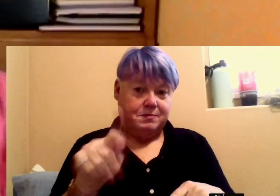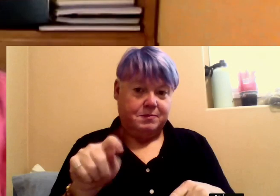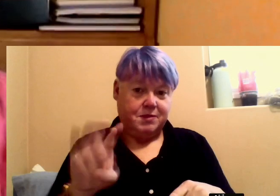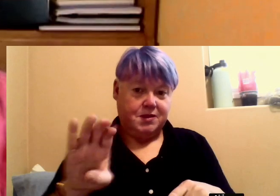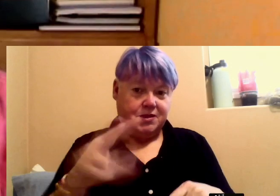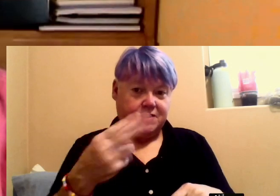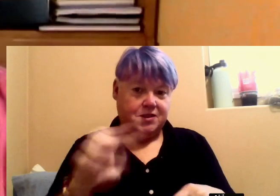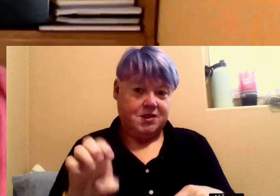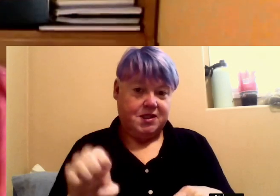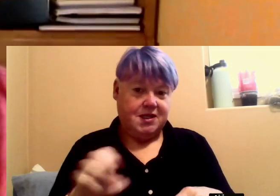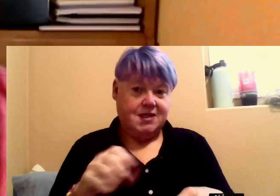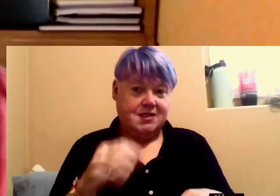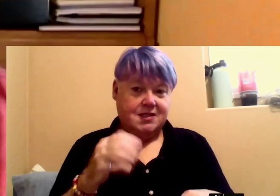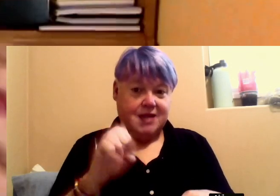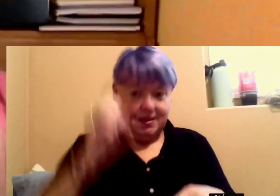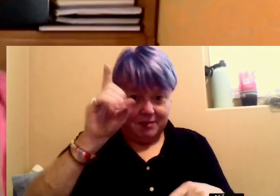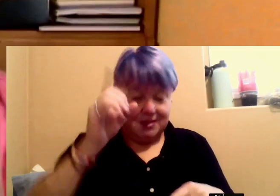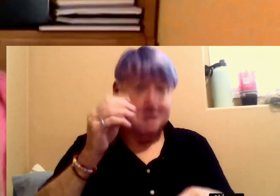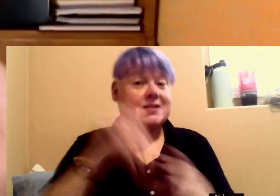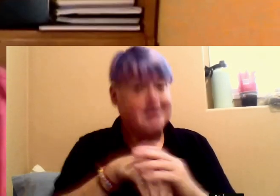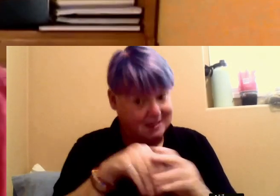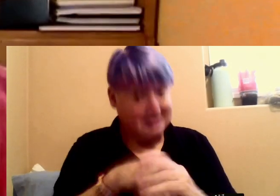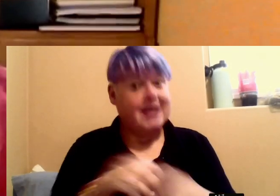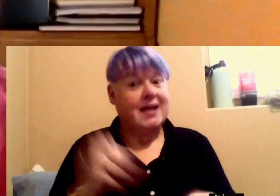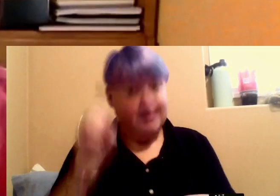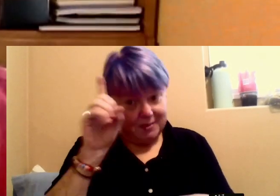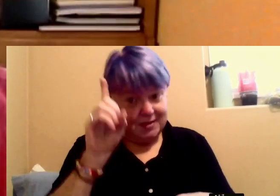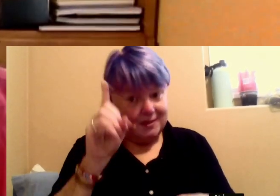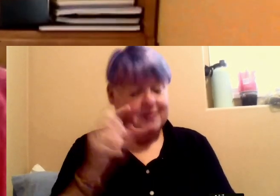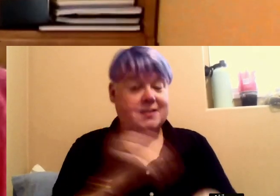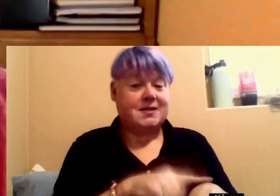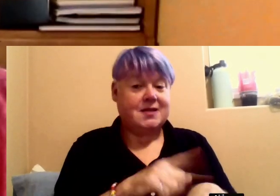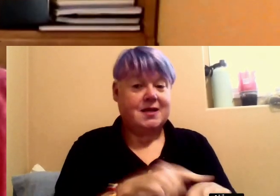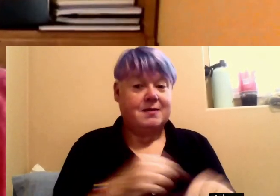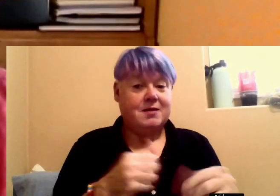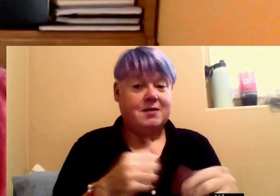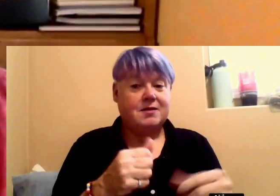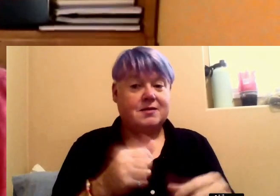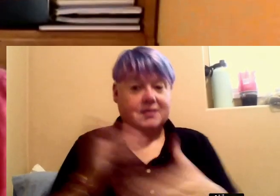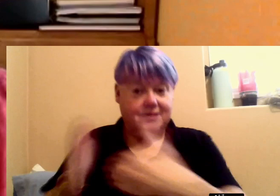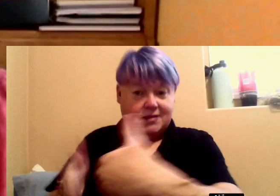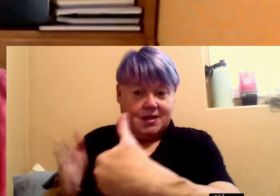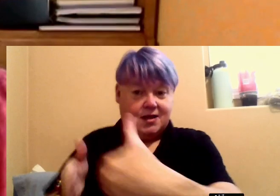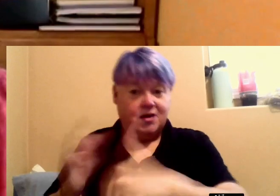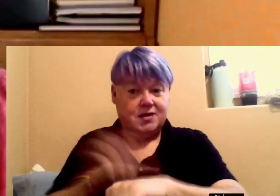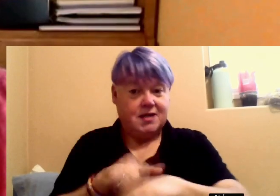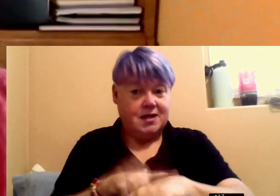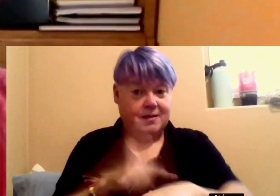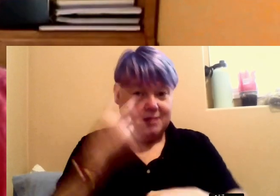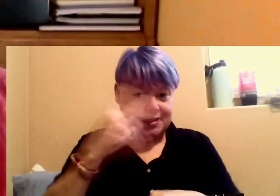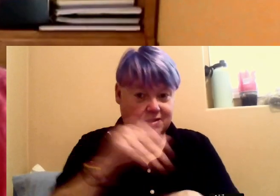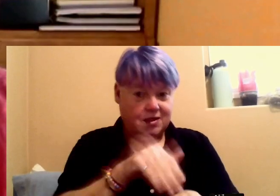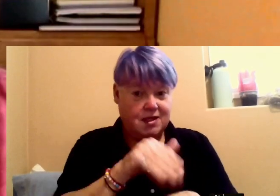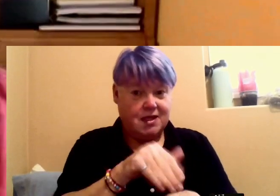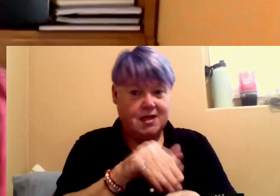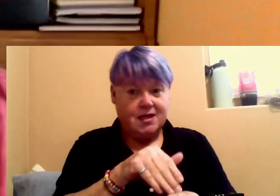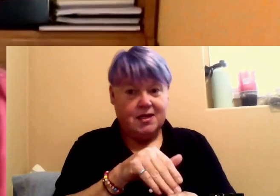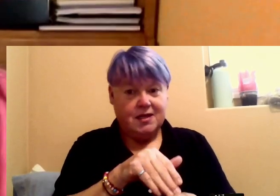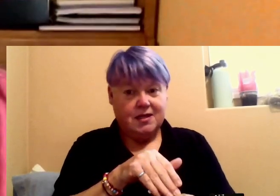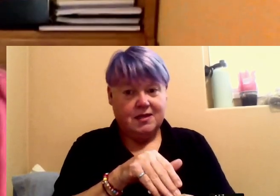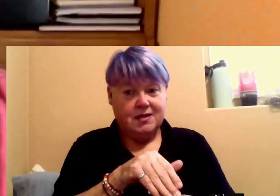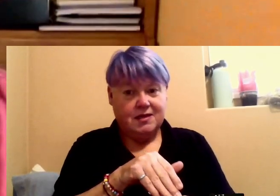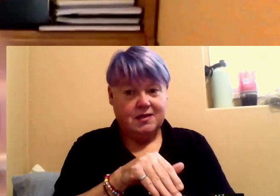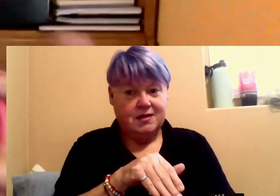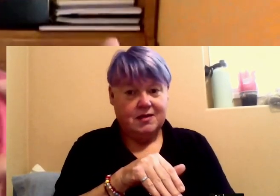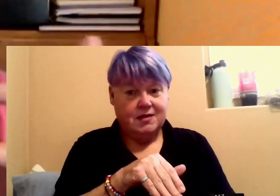Edmonton, and it isn't Edmonton. It's a time alongside our time. It's looking at the trends that are